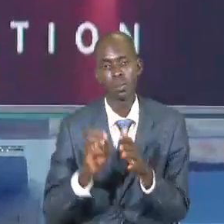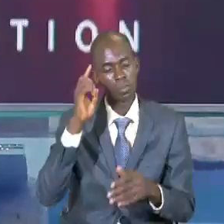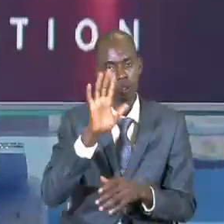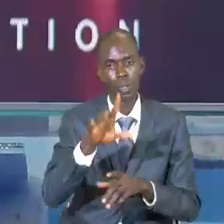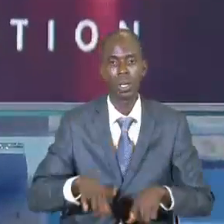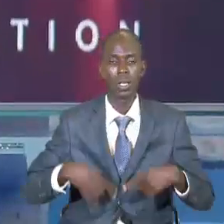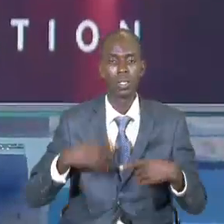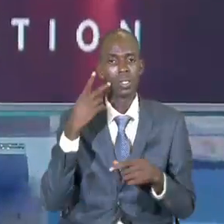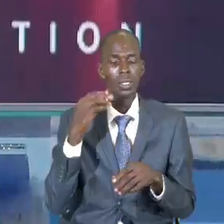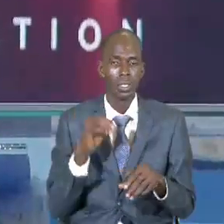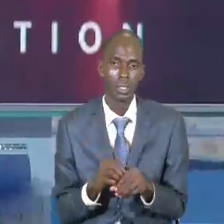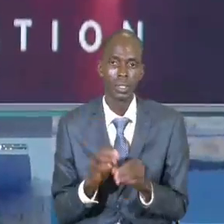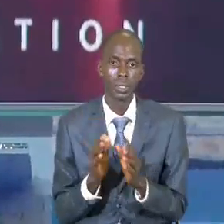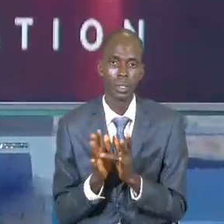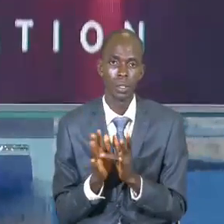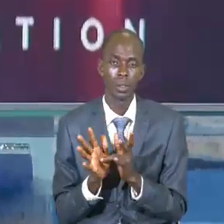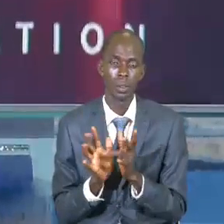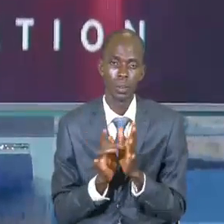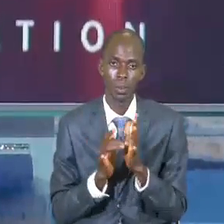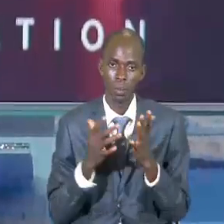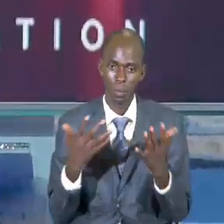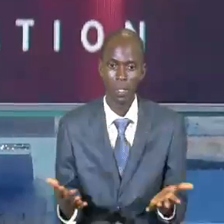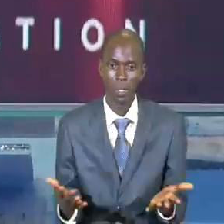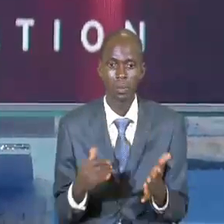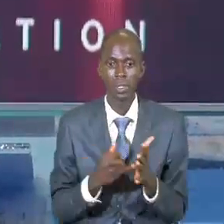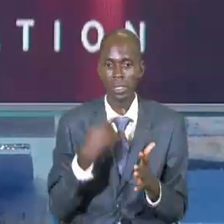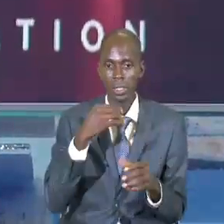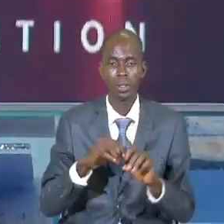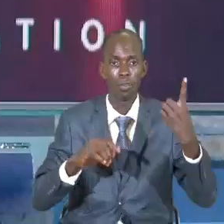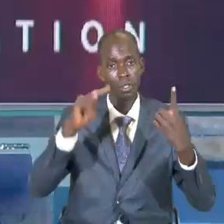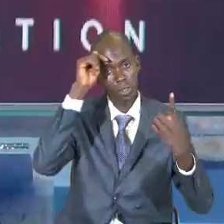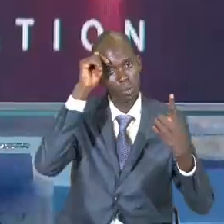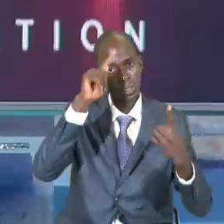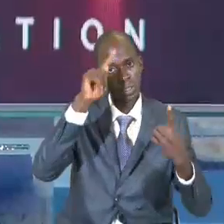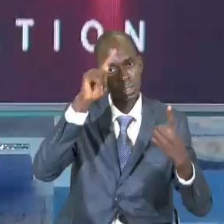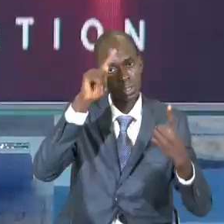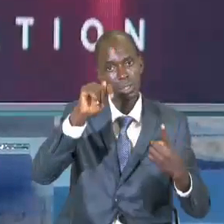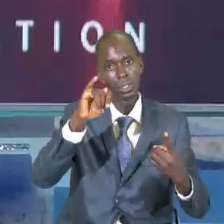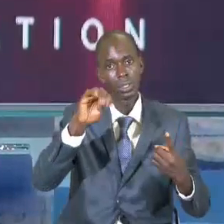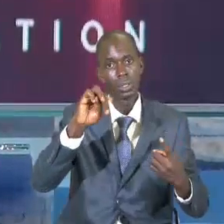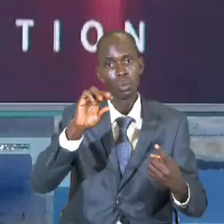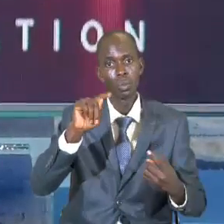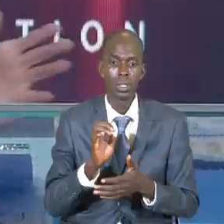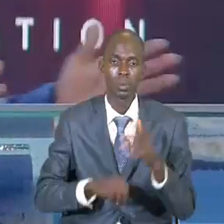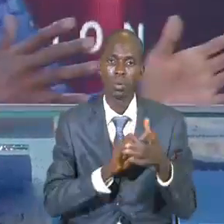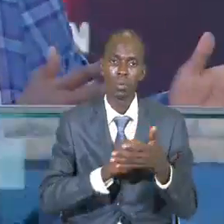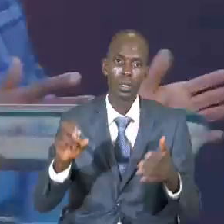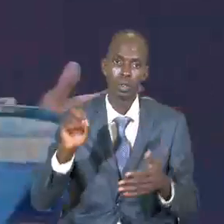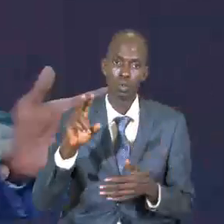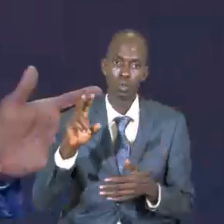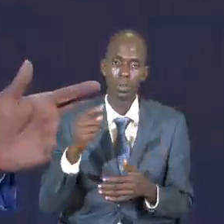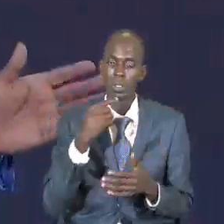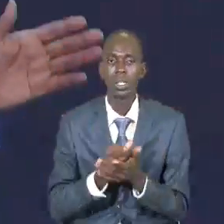Christ Jesus, our Lord, who has enabled me personal. He has enabled